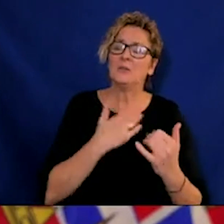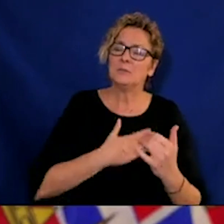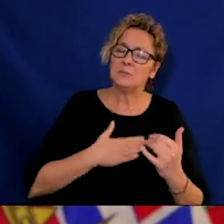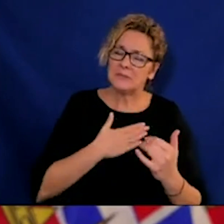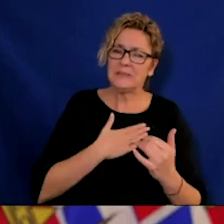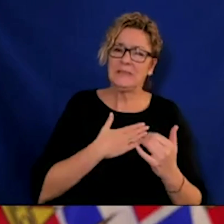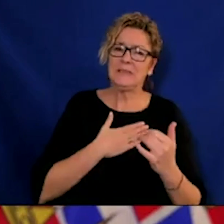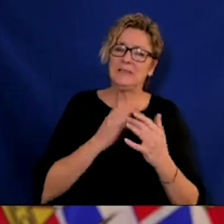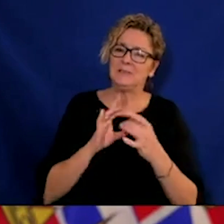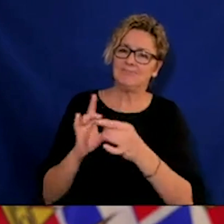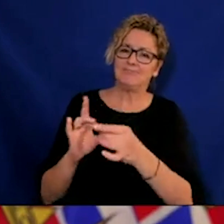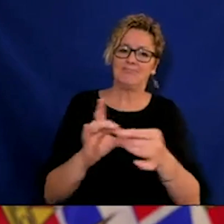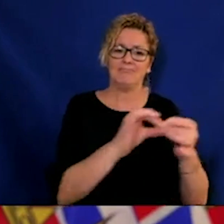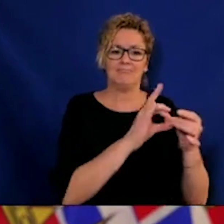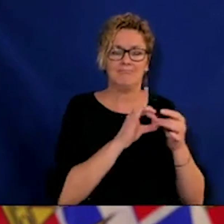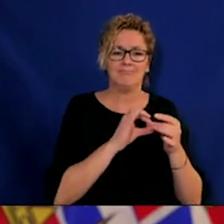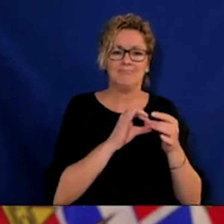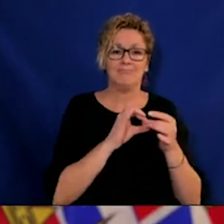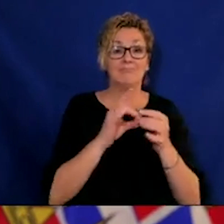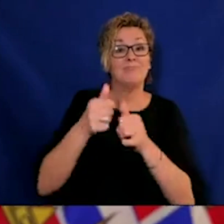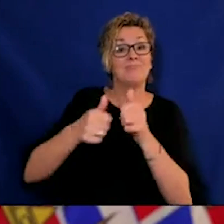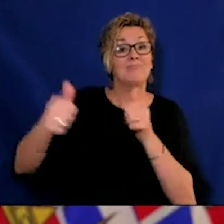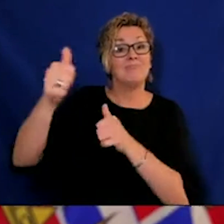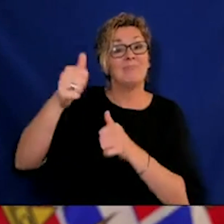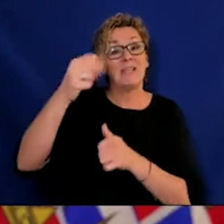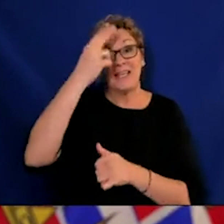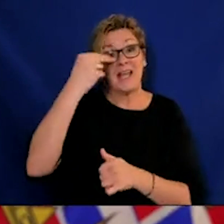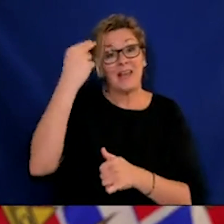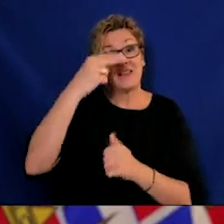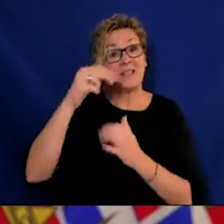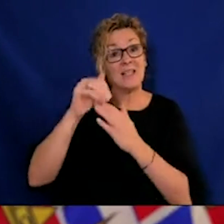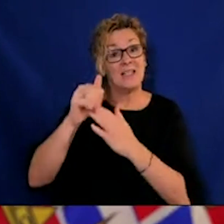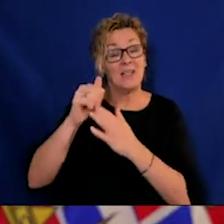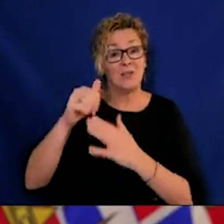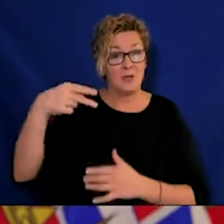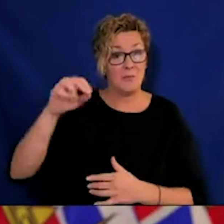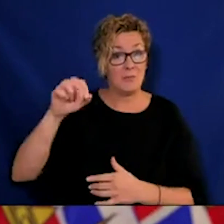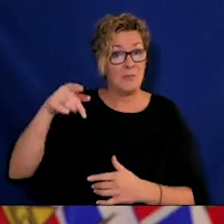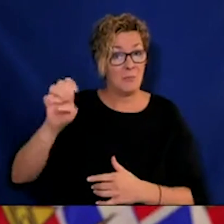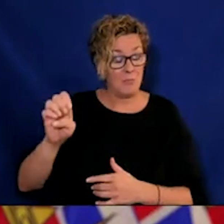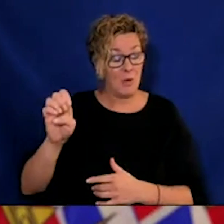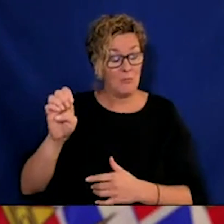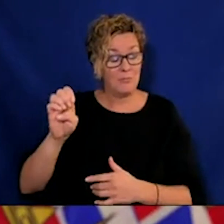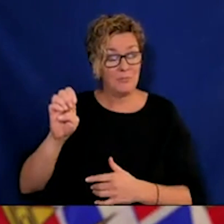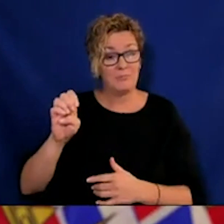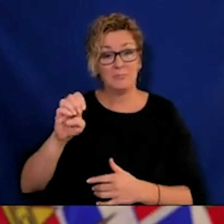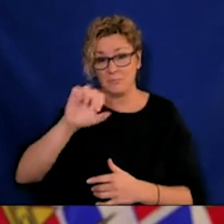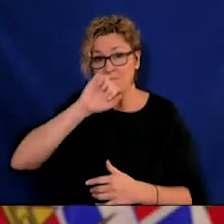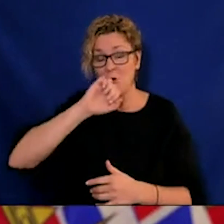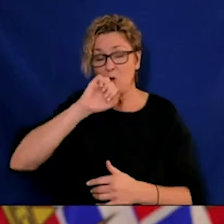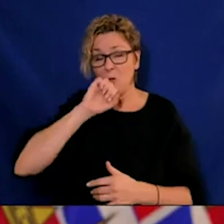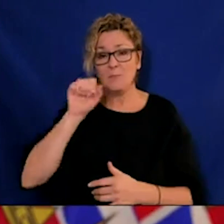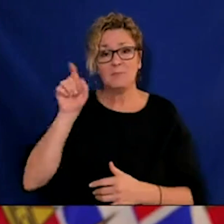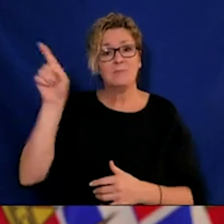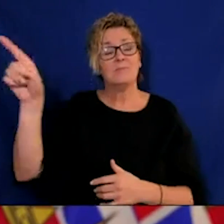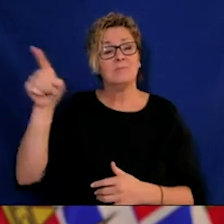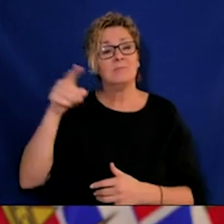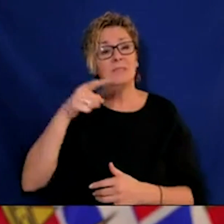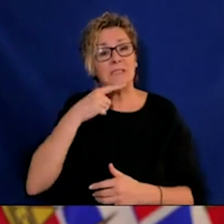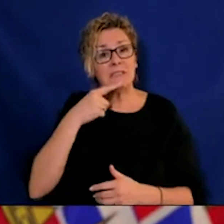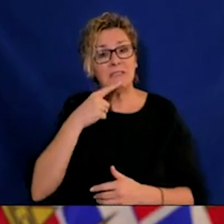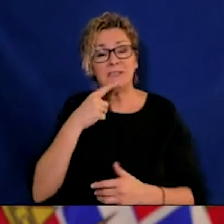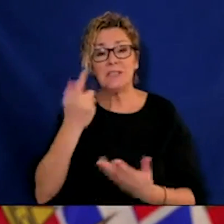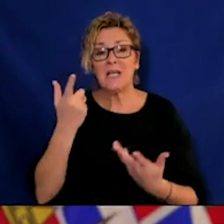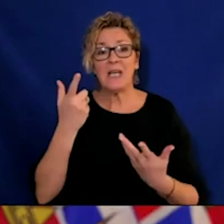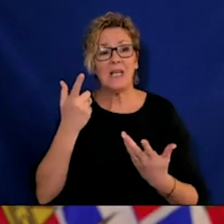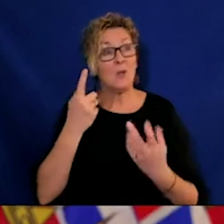more than the sum of what is good for individuals. It means having a regard for all citizens and seeking